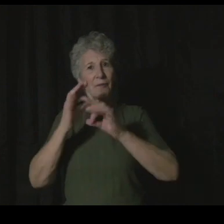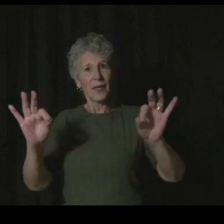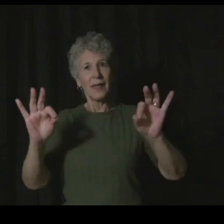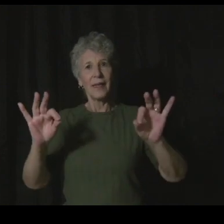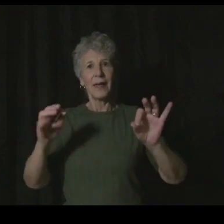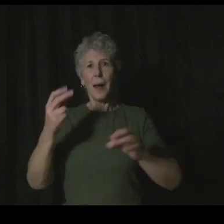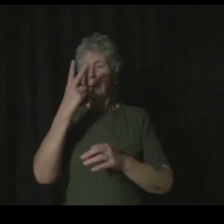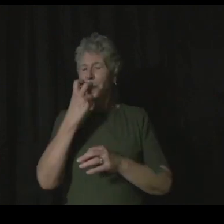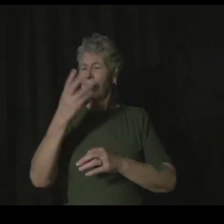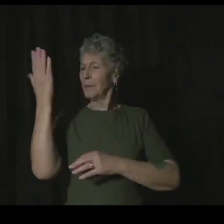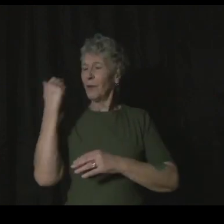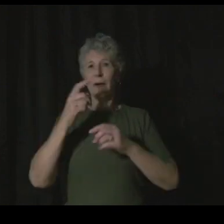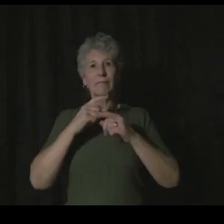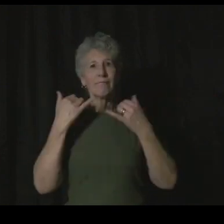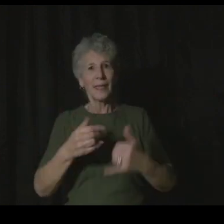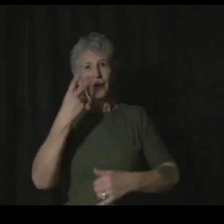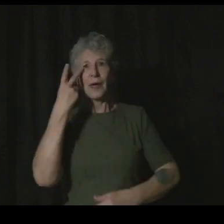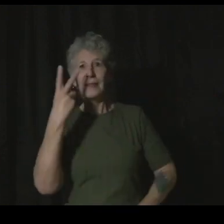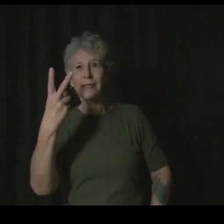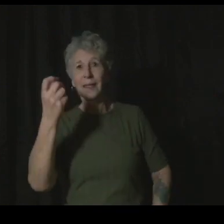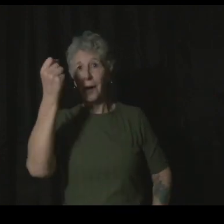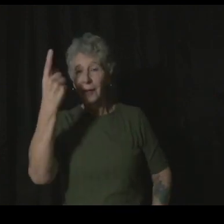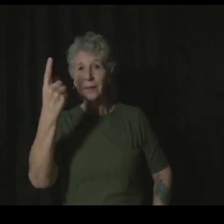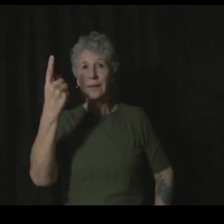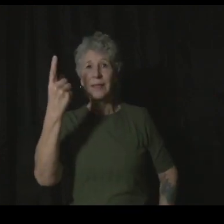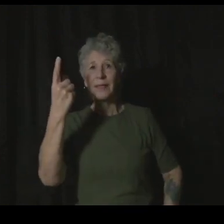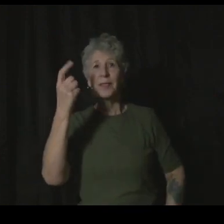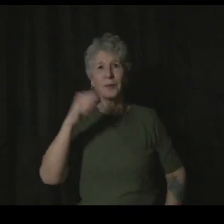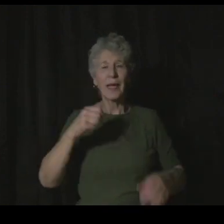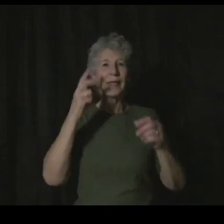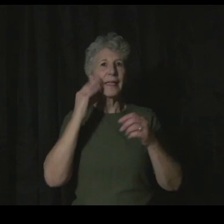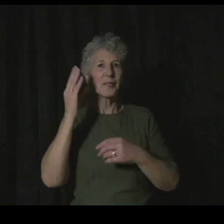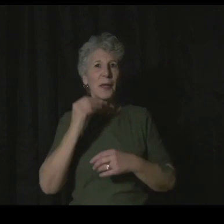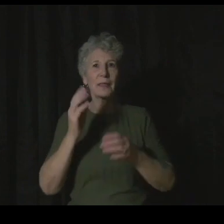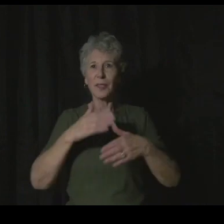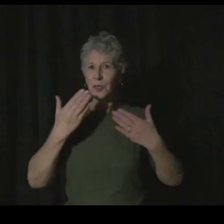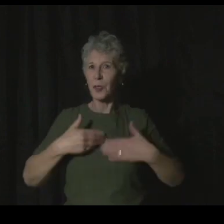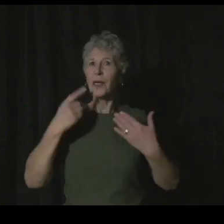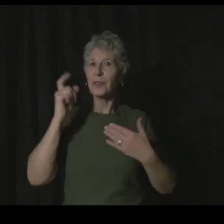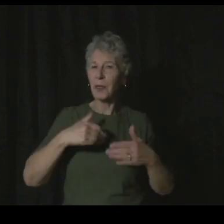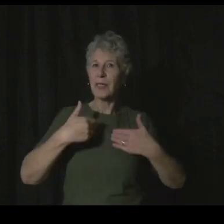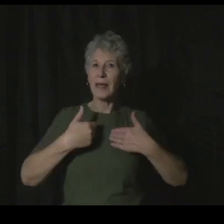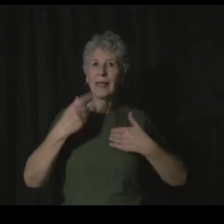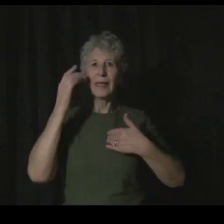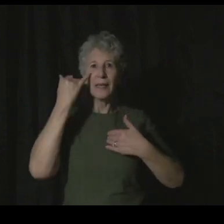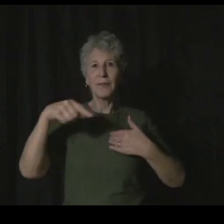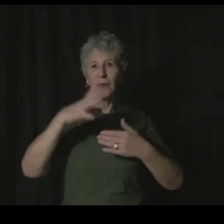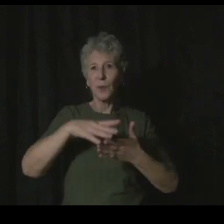but now I see. You can experience the joy that you're supposed to have if you learn